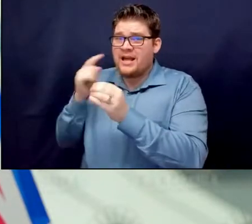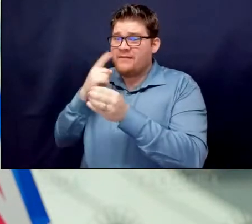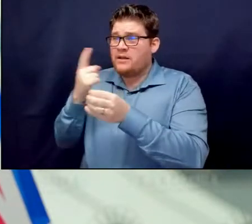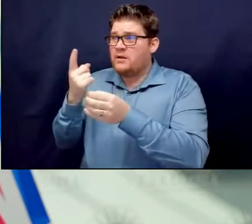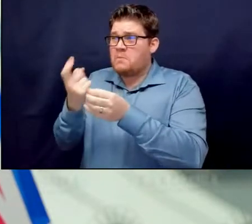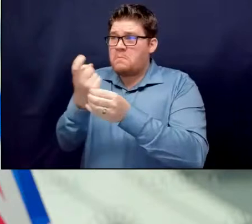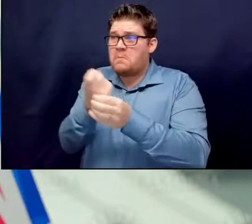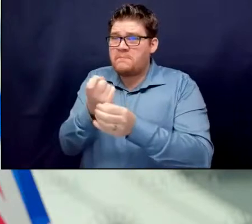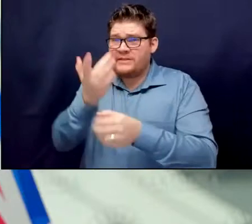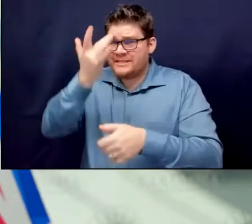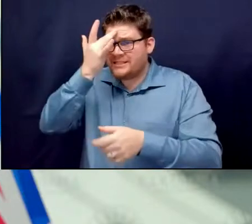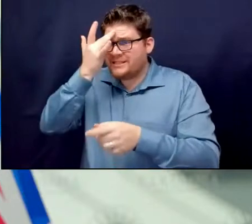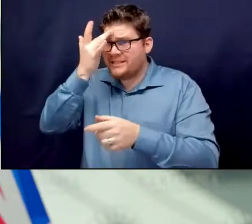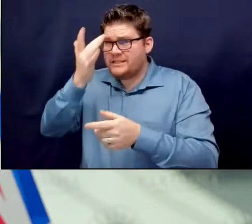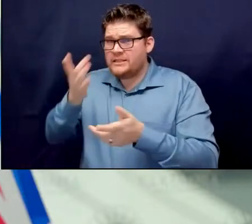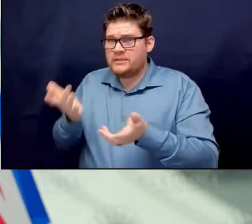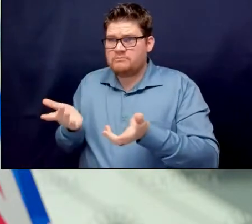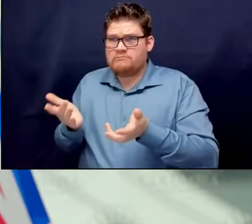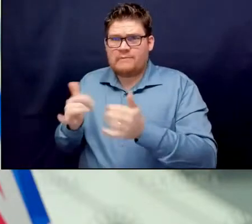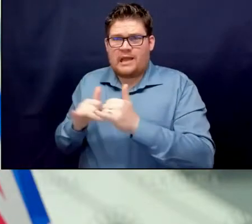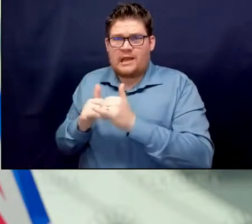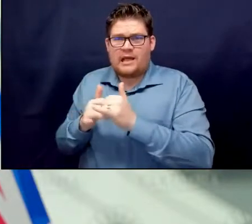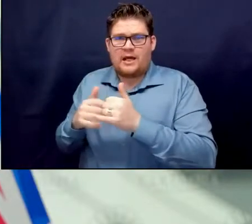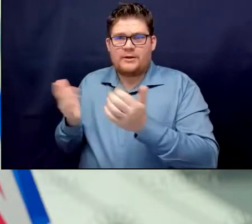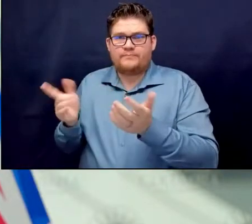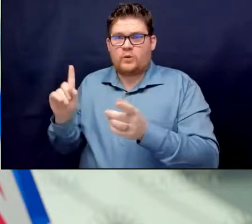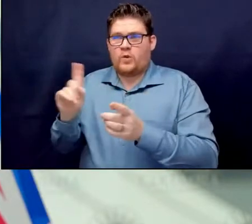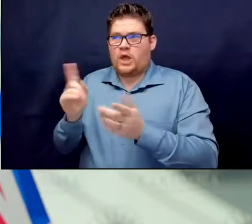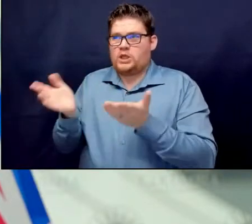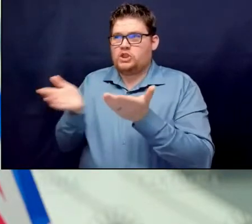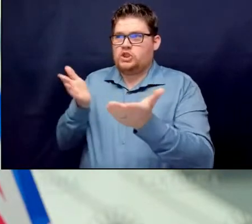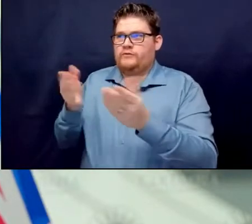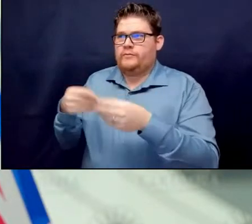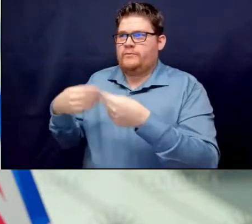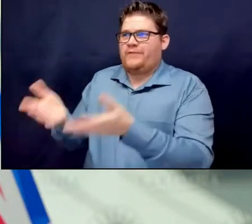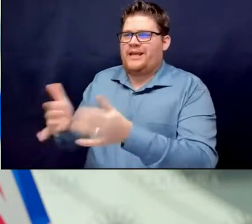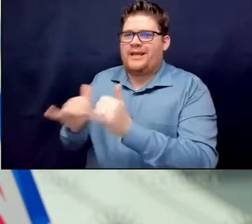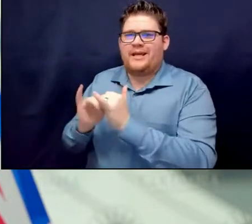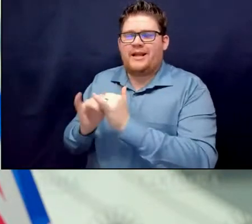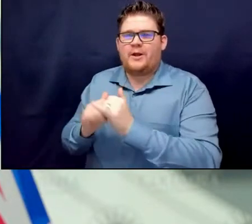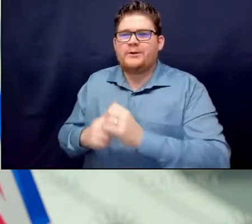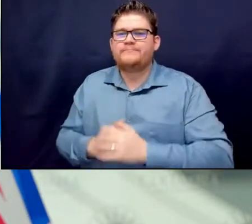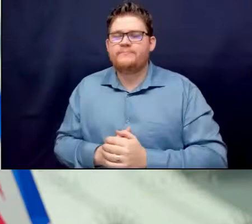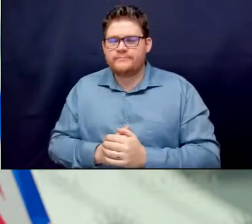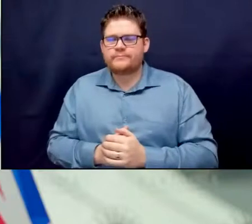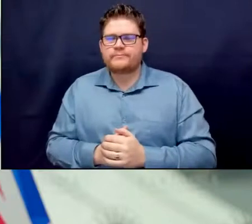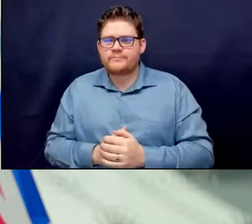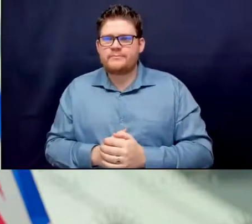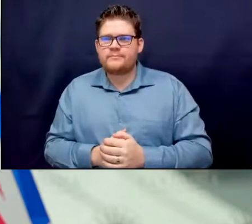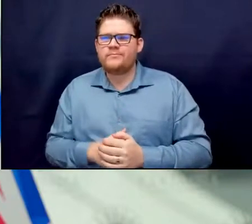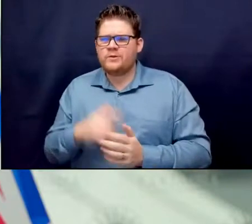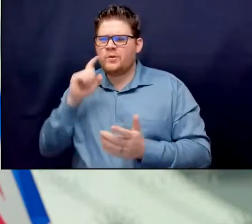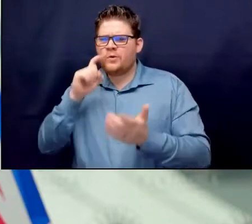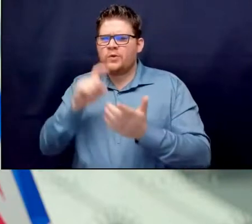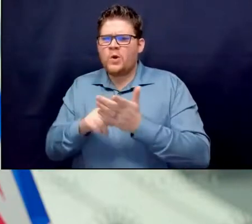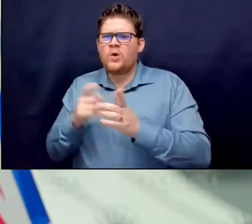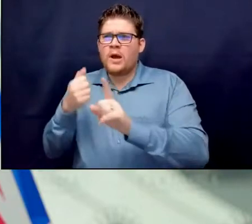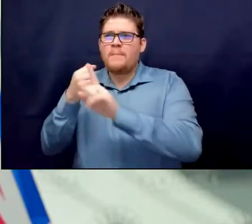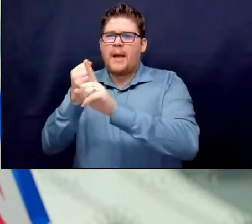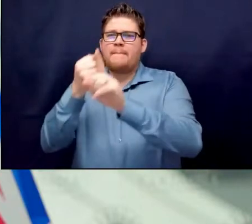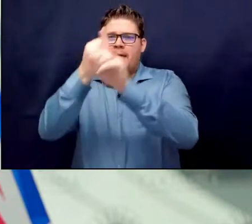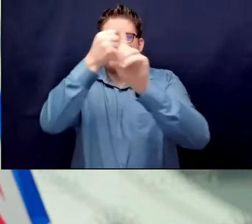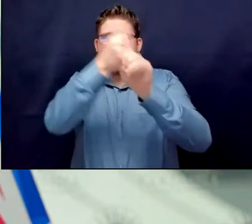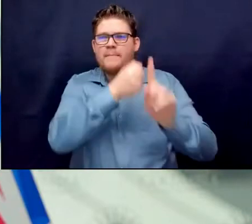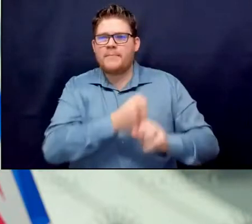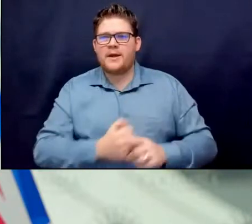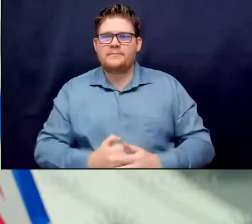delivered is unprecedented. At every level right now, our healthcare workers are producing more output than ever before. But